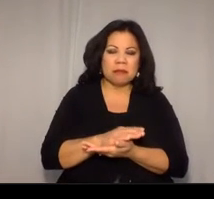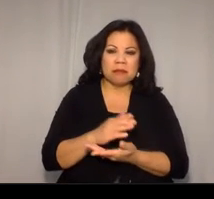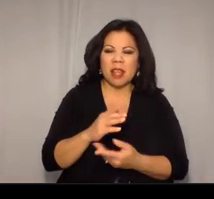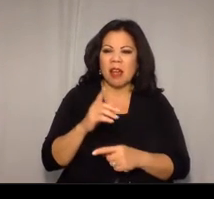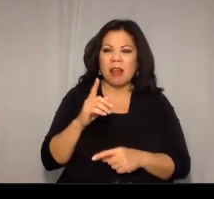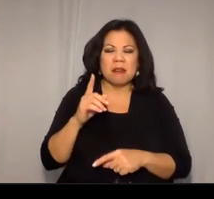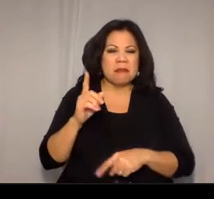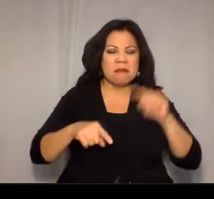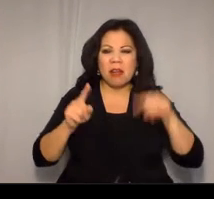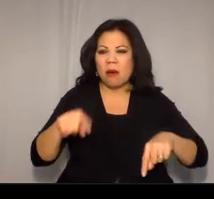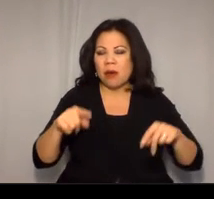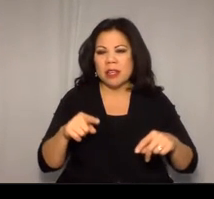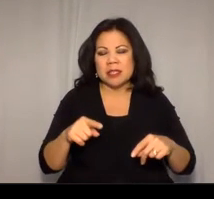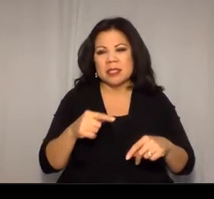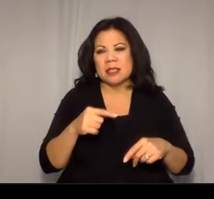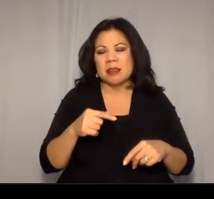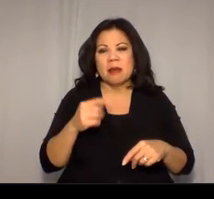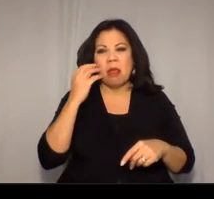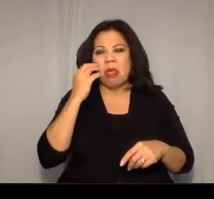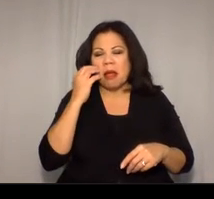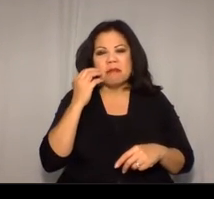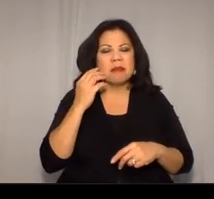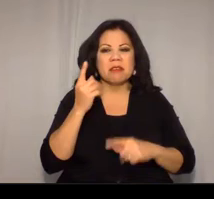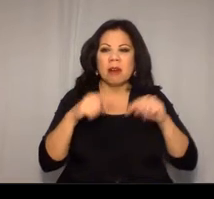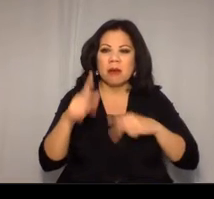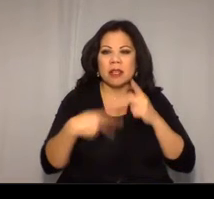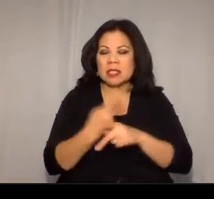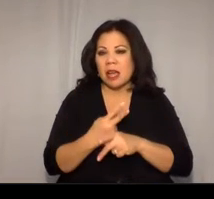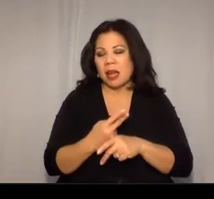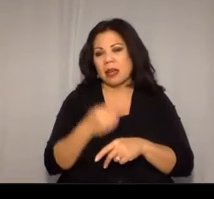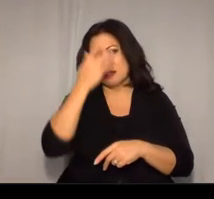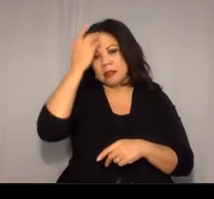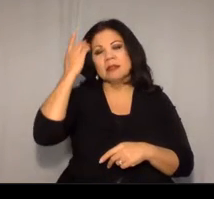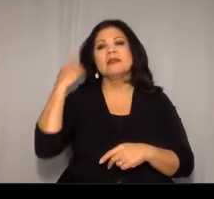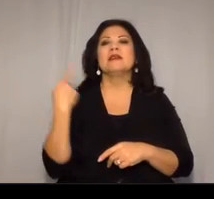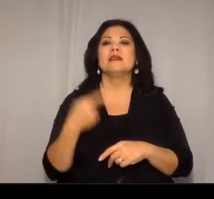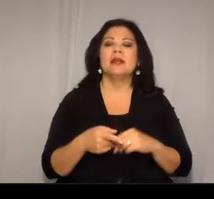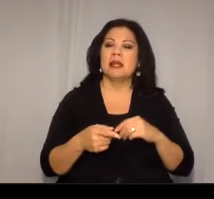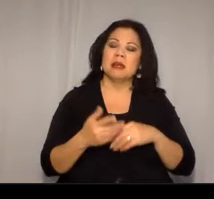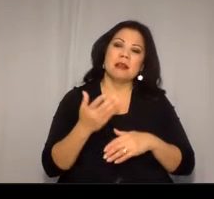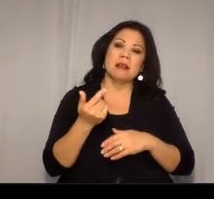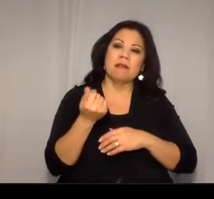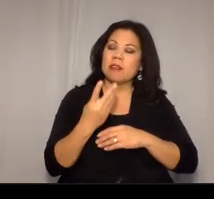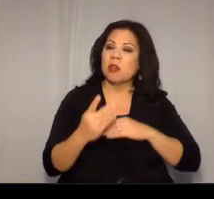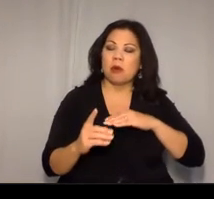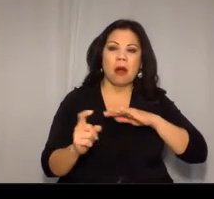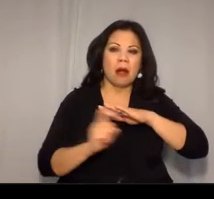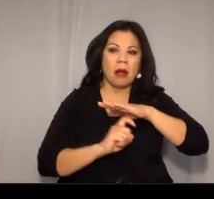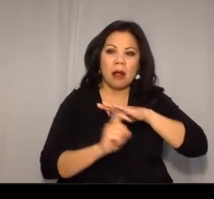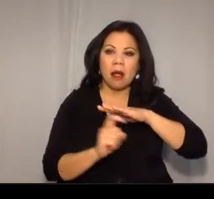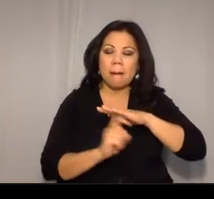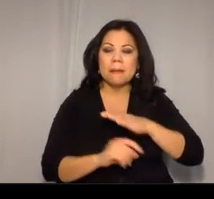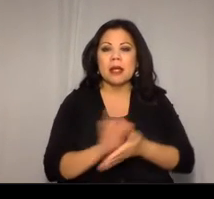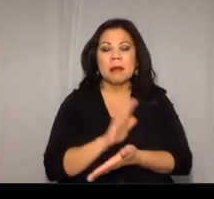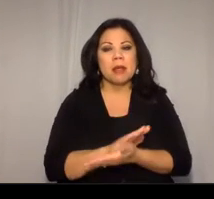weight of paper. If you have construction paper at home, that would be fine. This is actually copy paper. Some of these are cardstock,